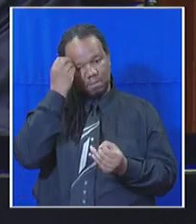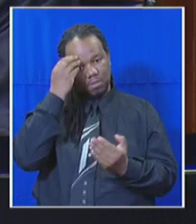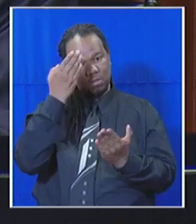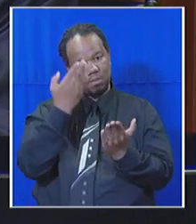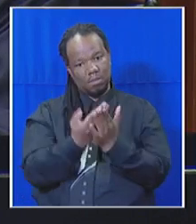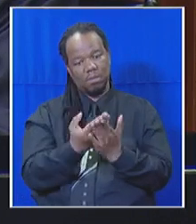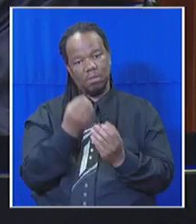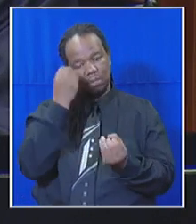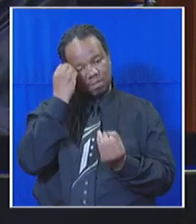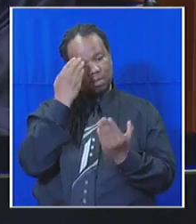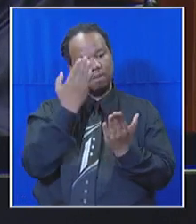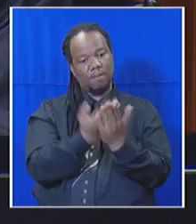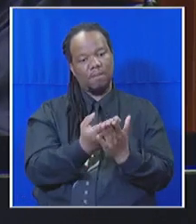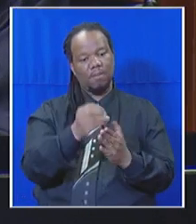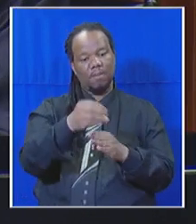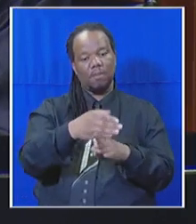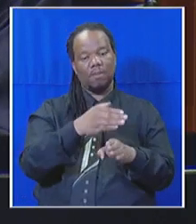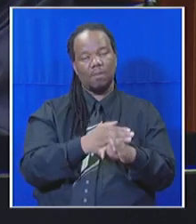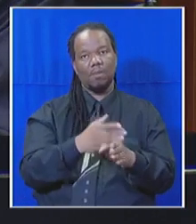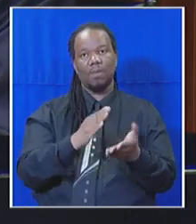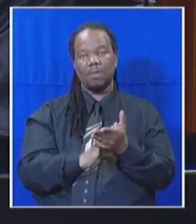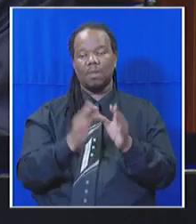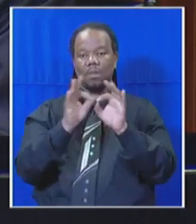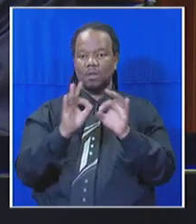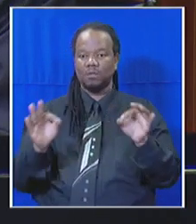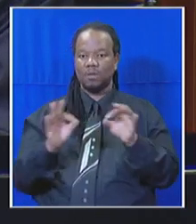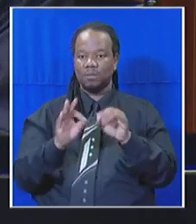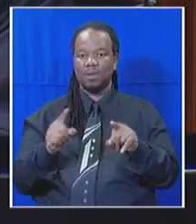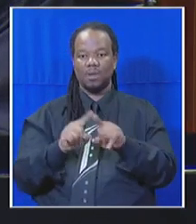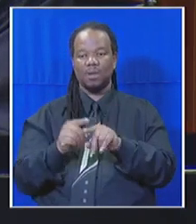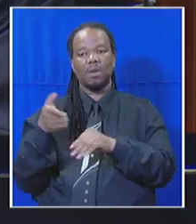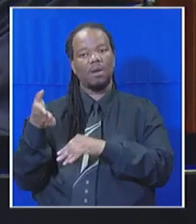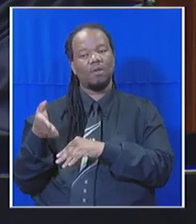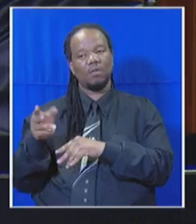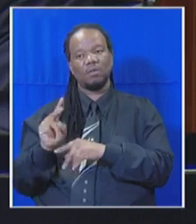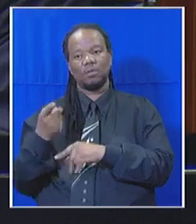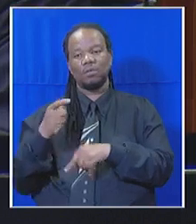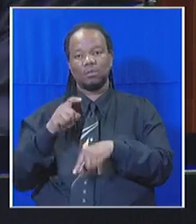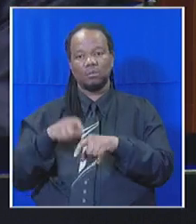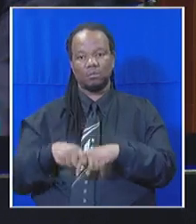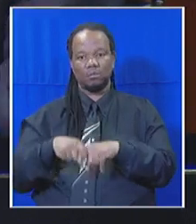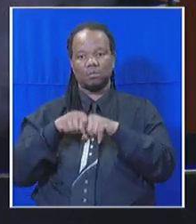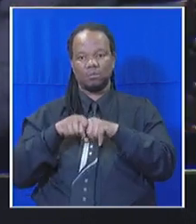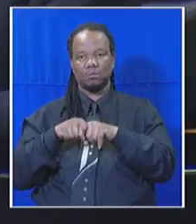without notice, and member statements will be taken this afternoon. Business is suspended.